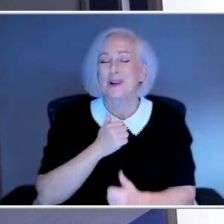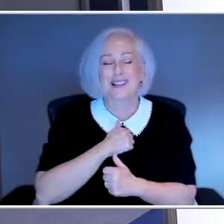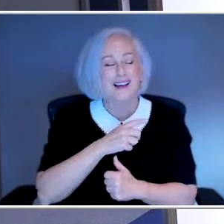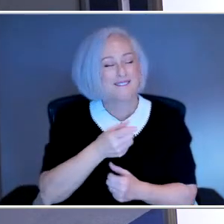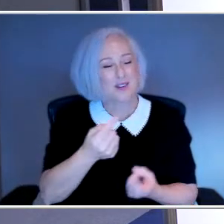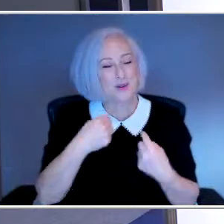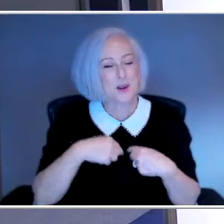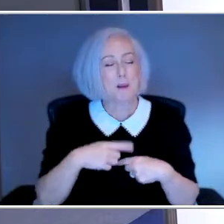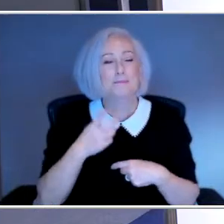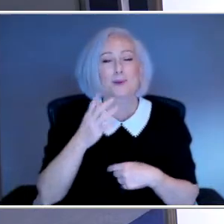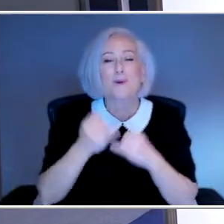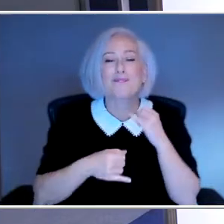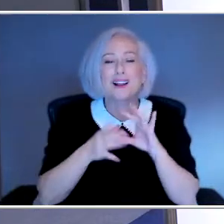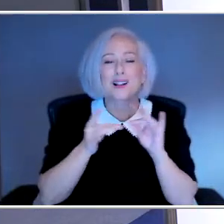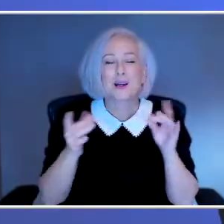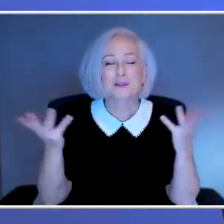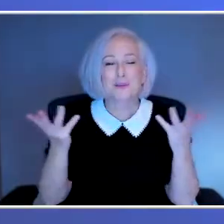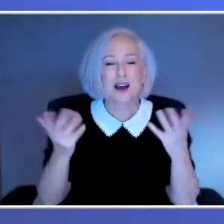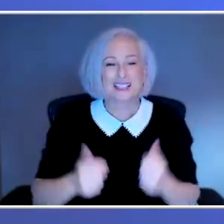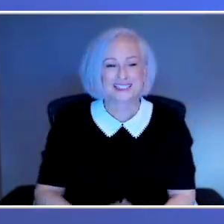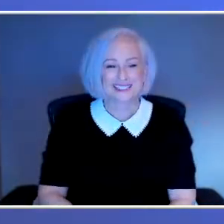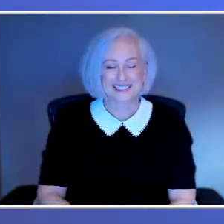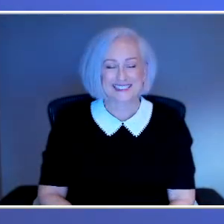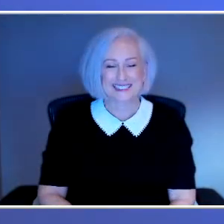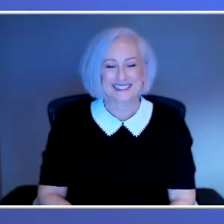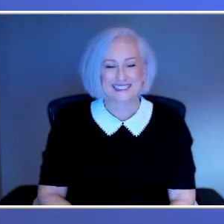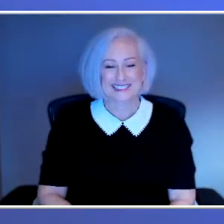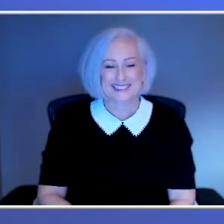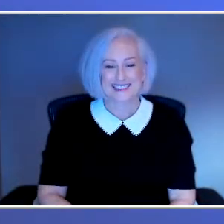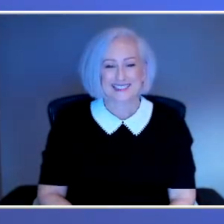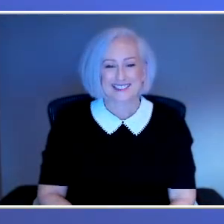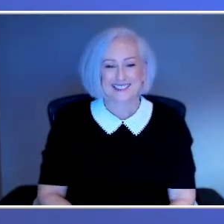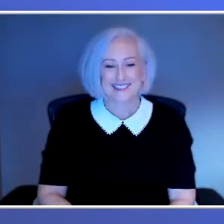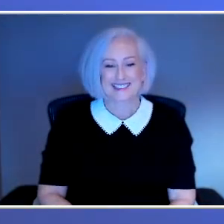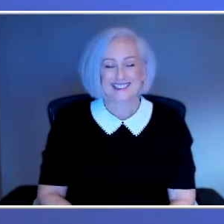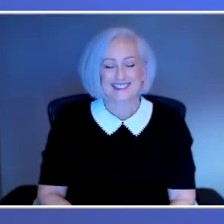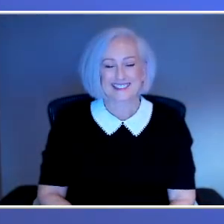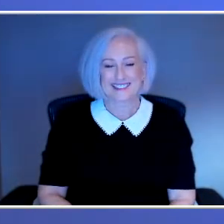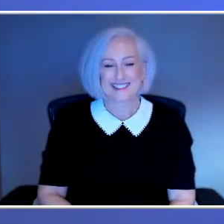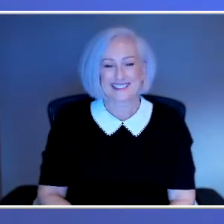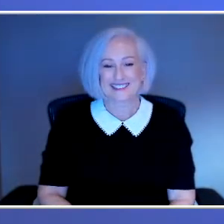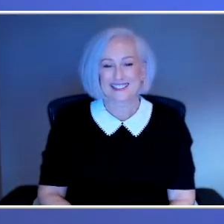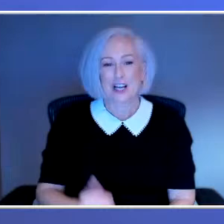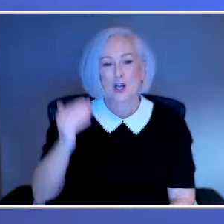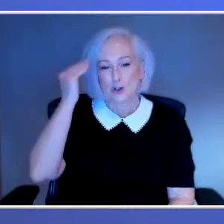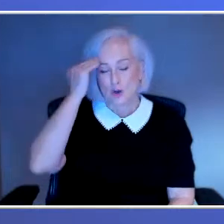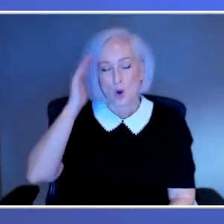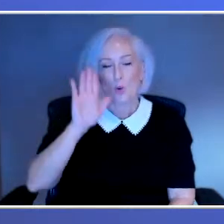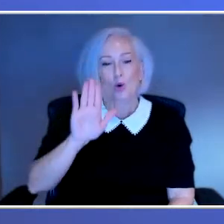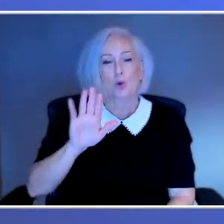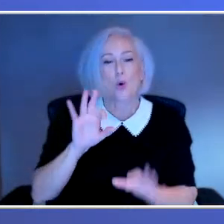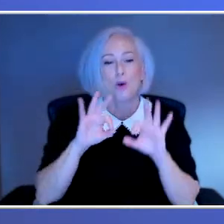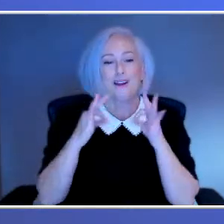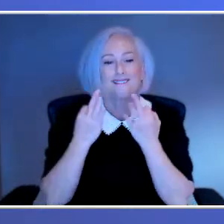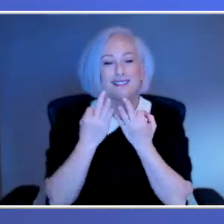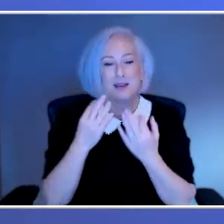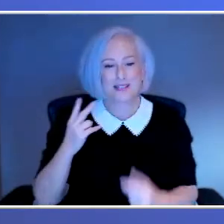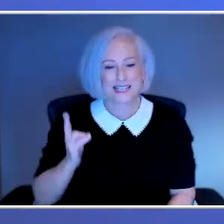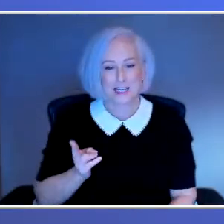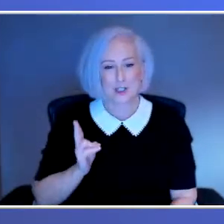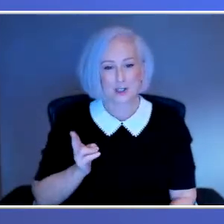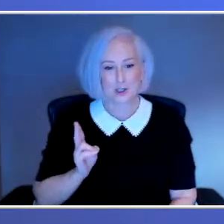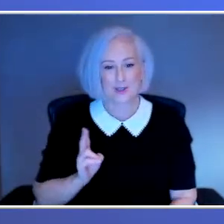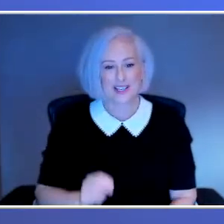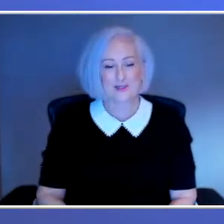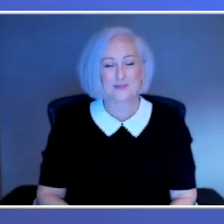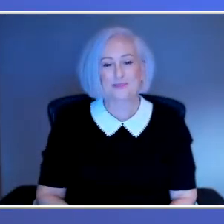story? The biggest takeaway is know your family history. And I know that people probably hear